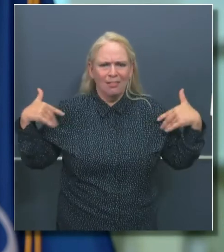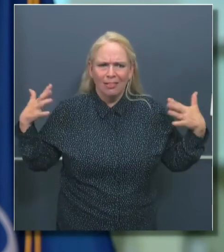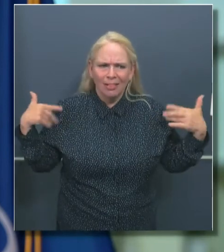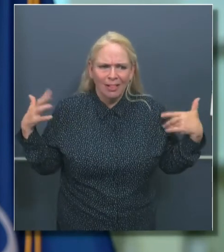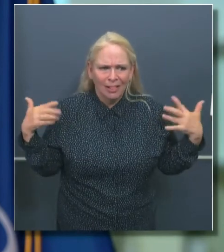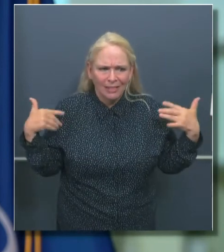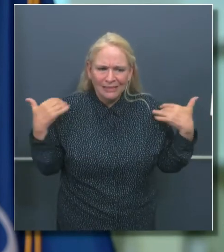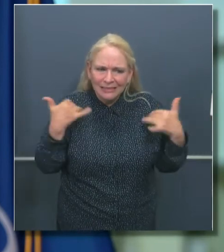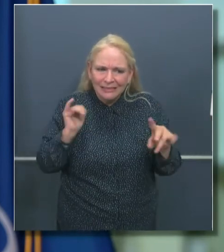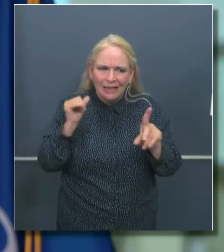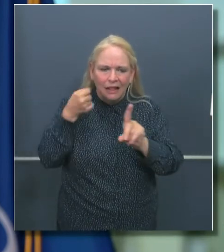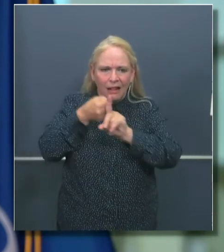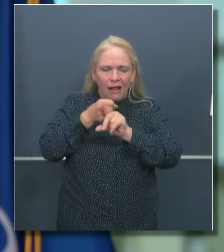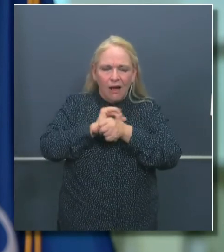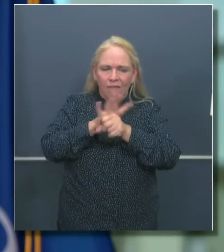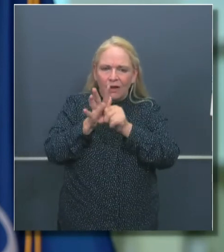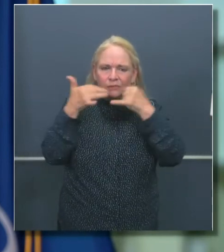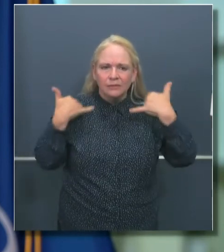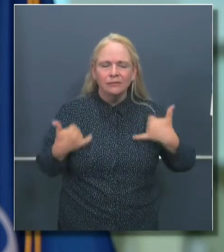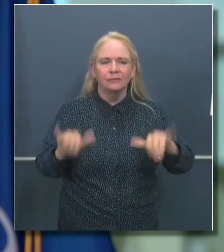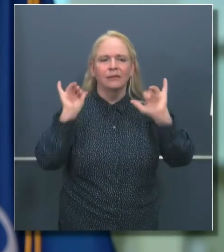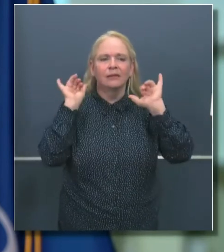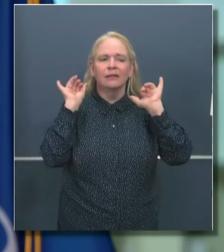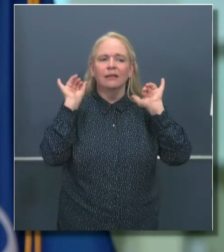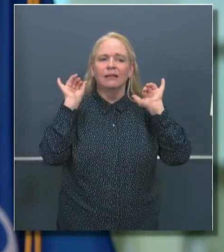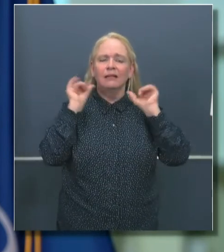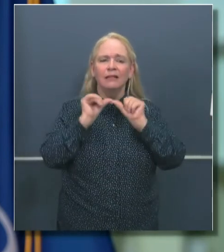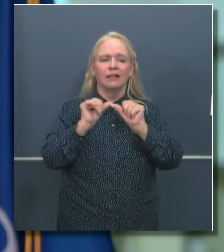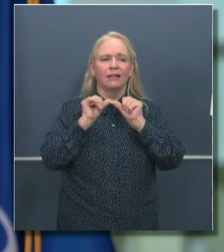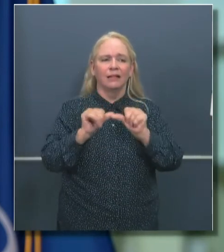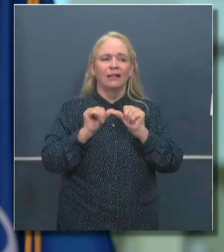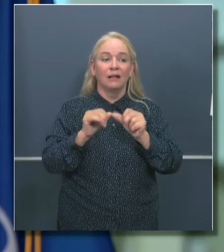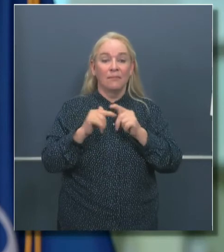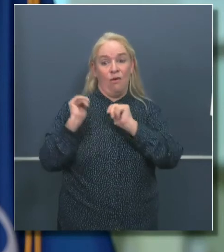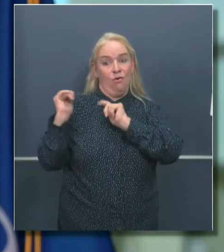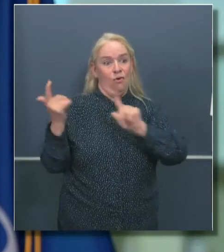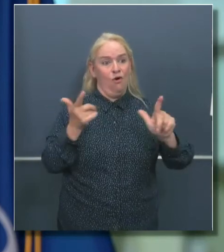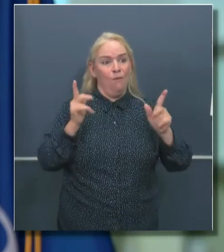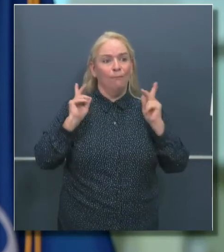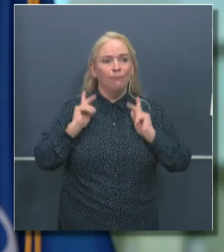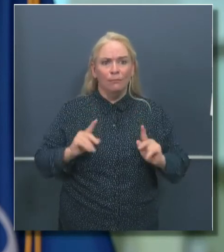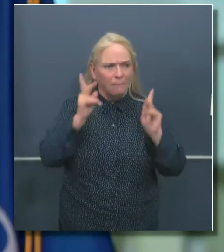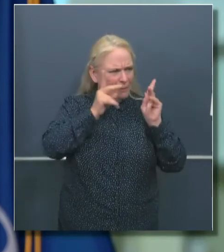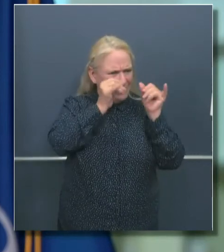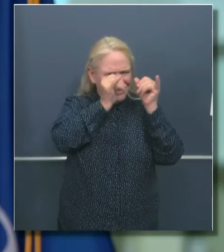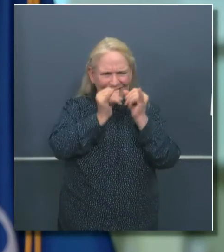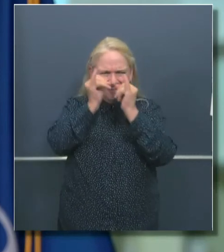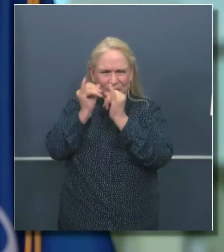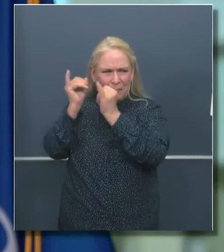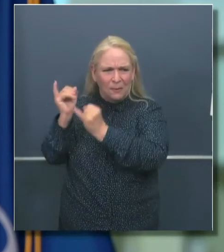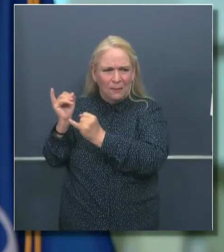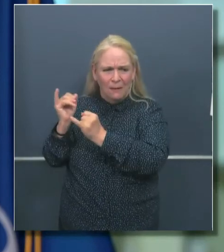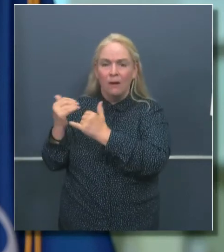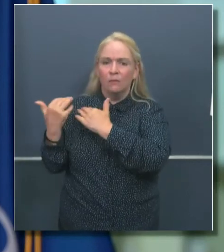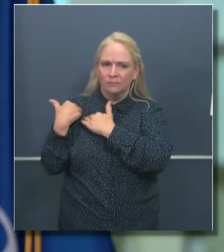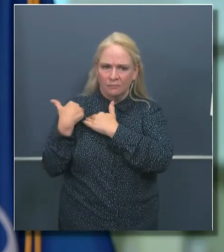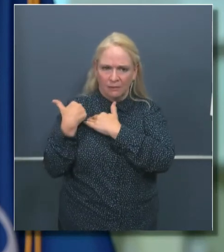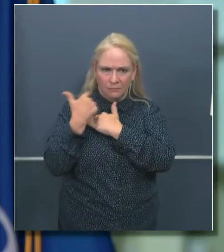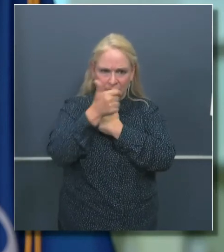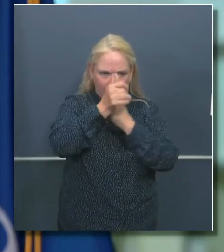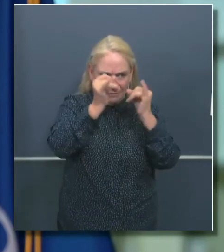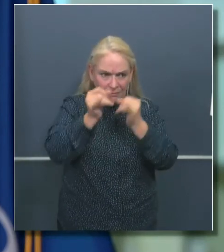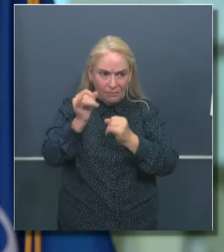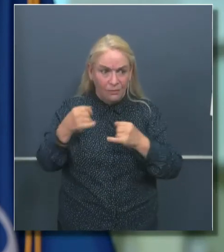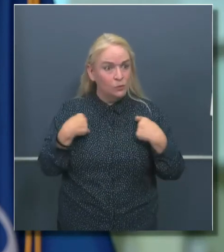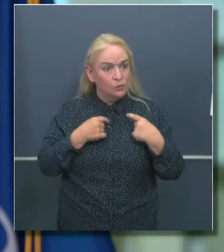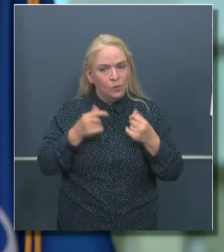It requires some level of personal responsibility. And so what we're doing is educating people, we're encouraging people. We're not just doing